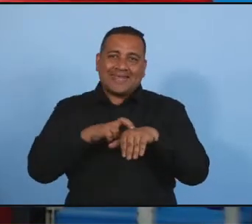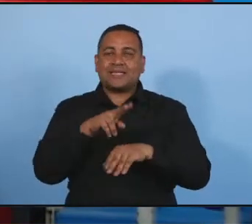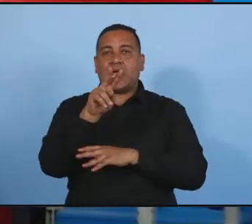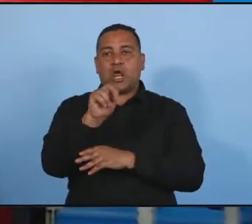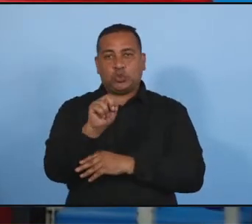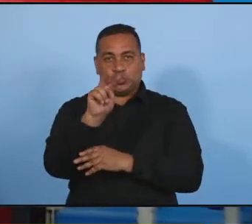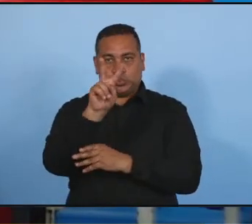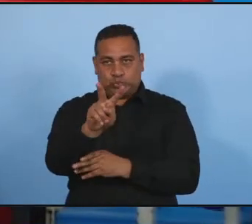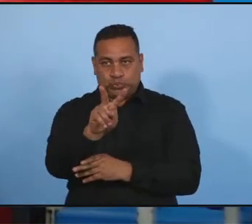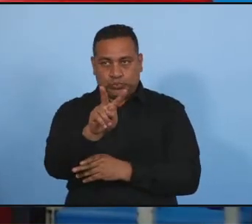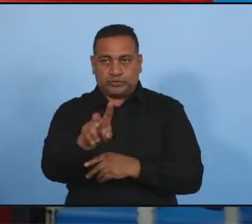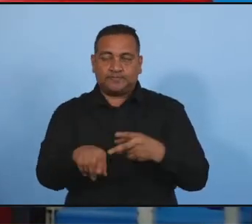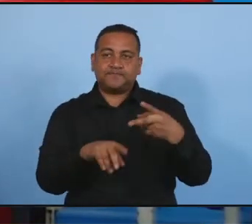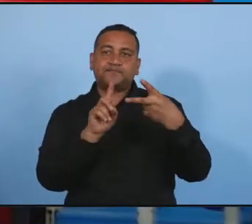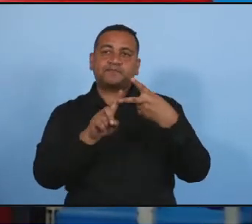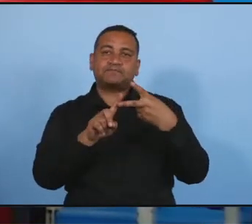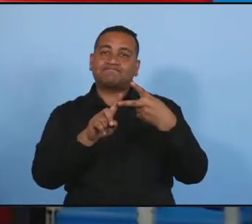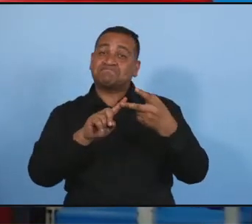and your